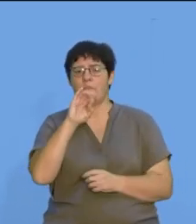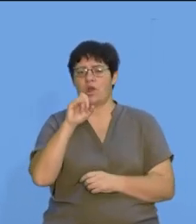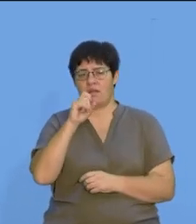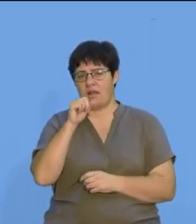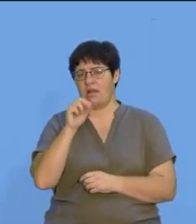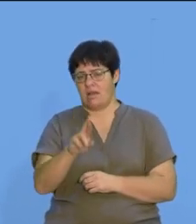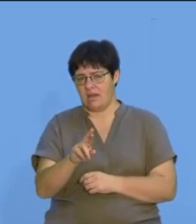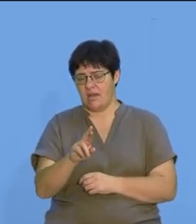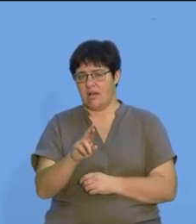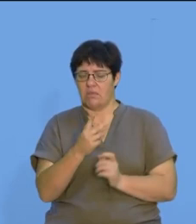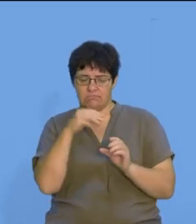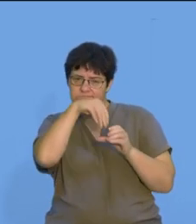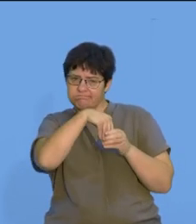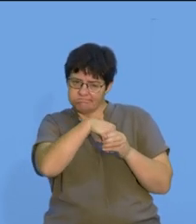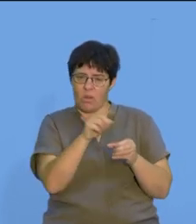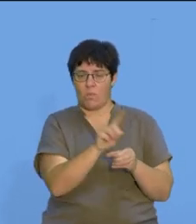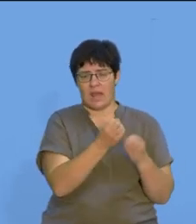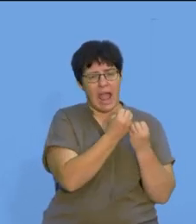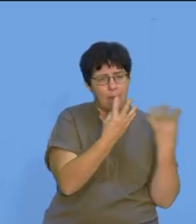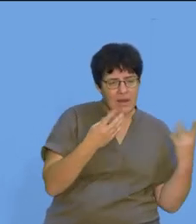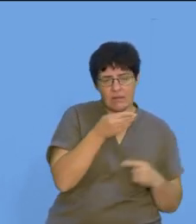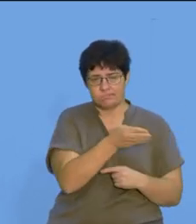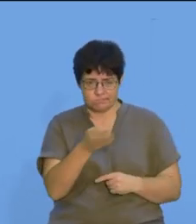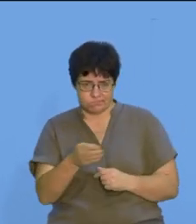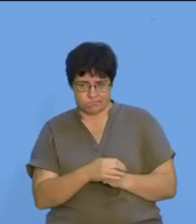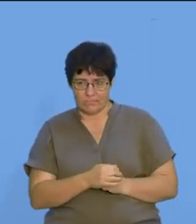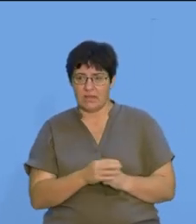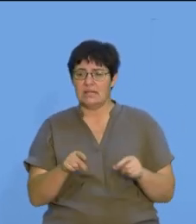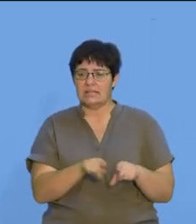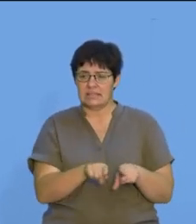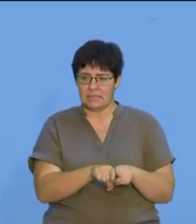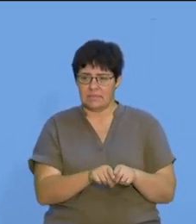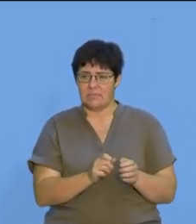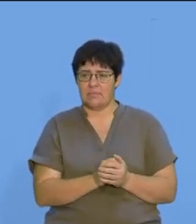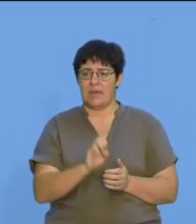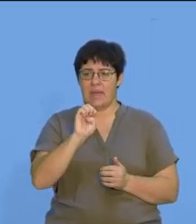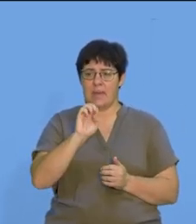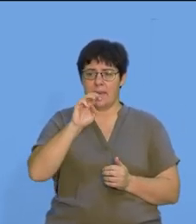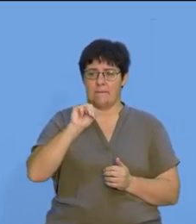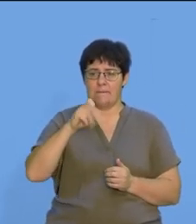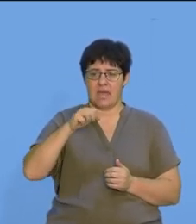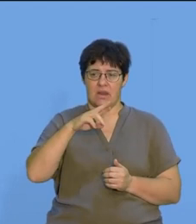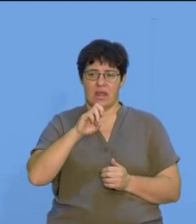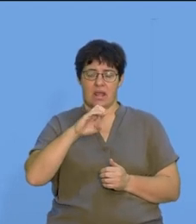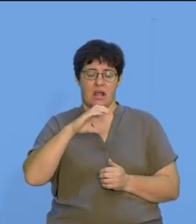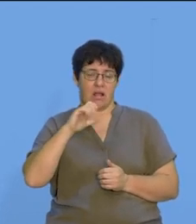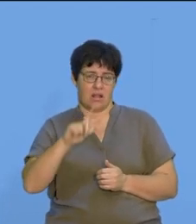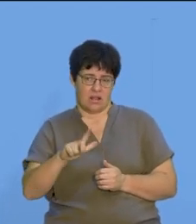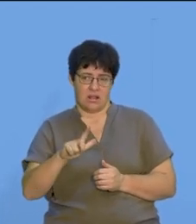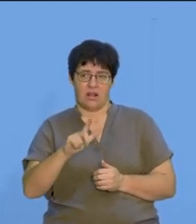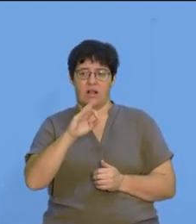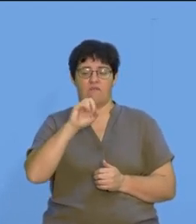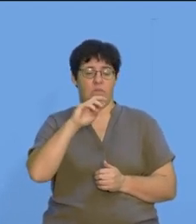percentage composition as well as empirical formula of the substances that are involved, right? So these are